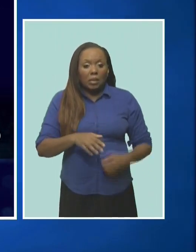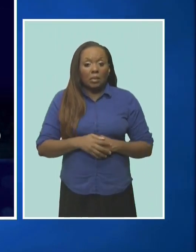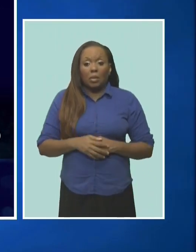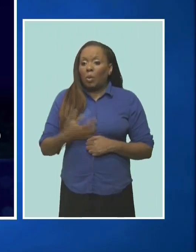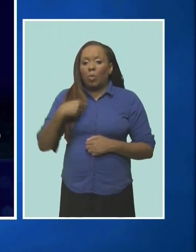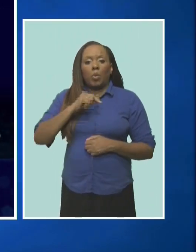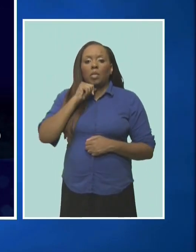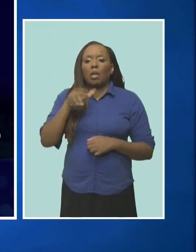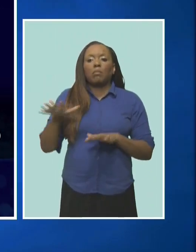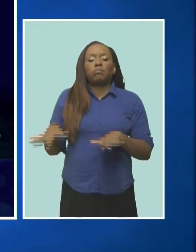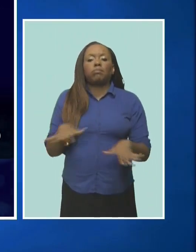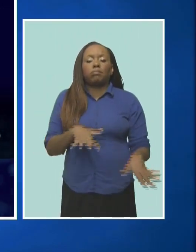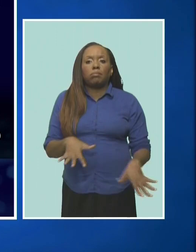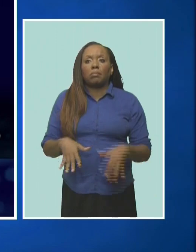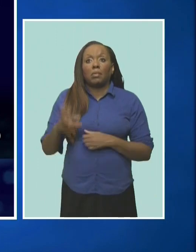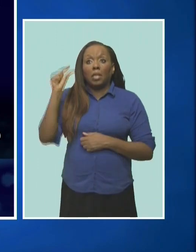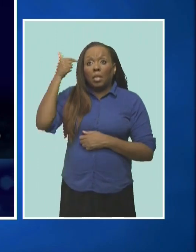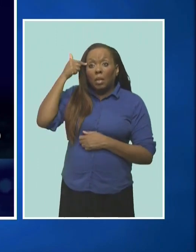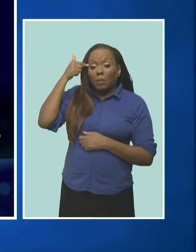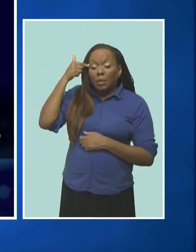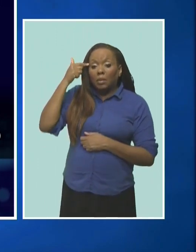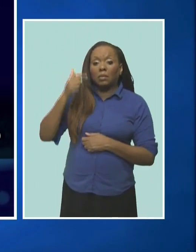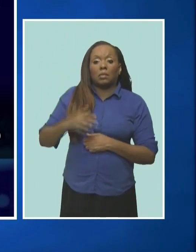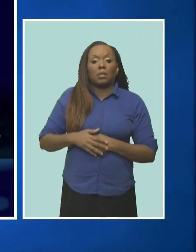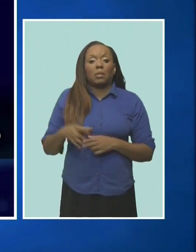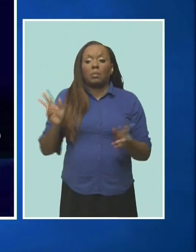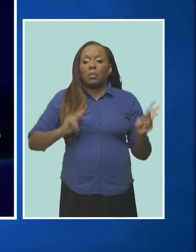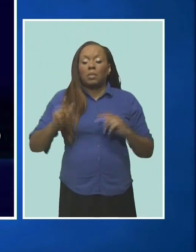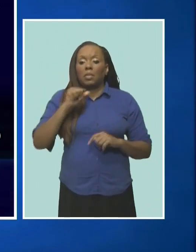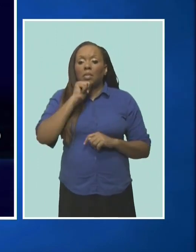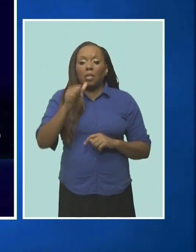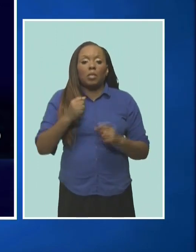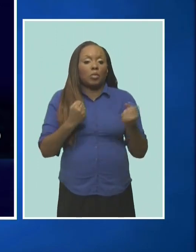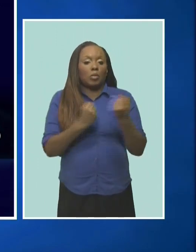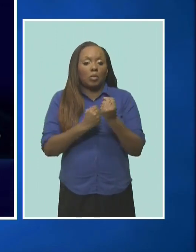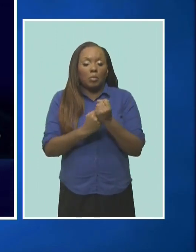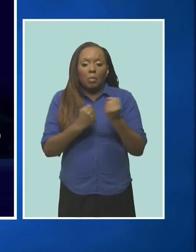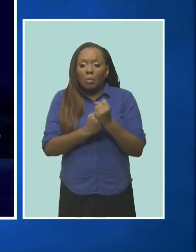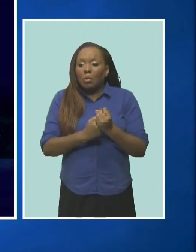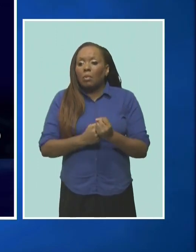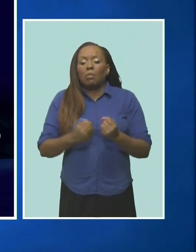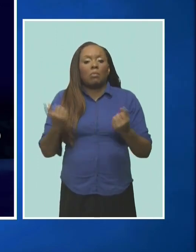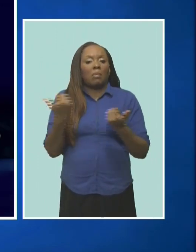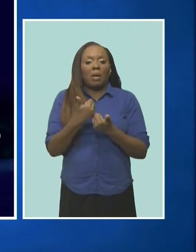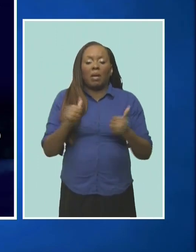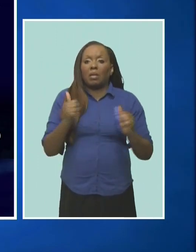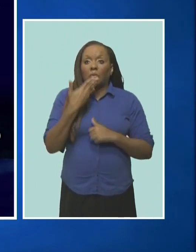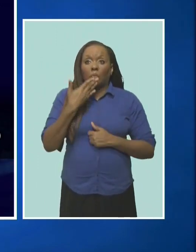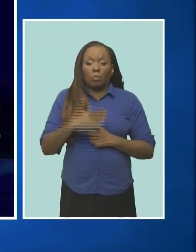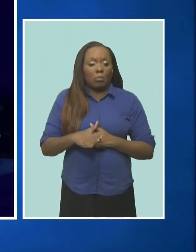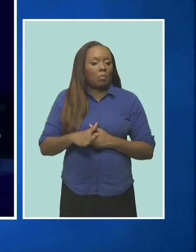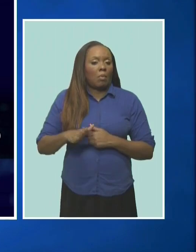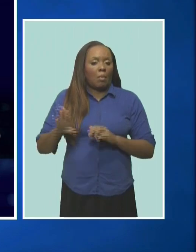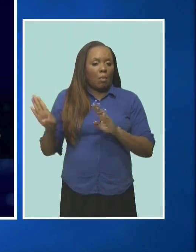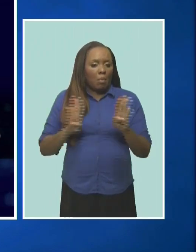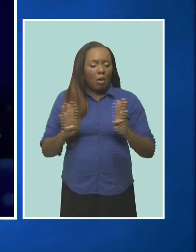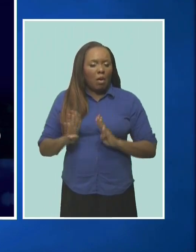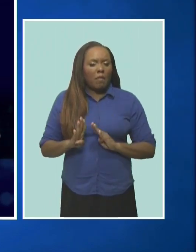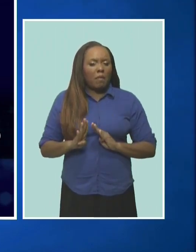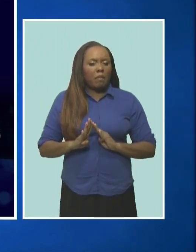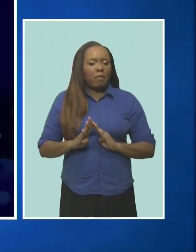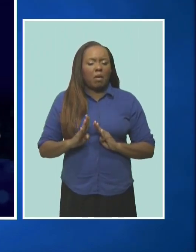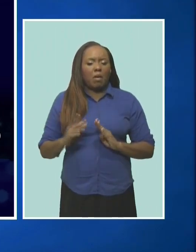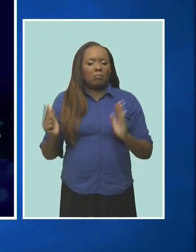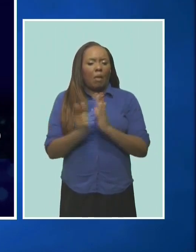of Barbados nor the people of Barbados support this kind of underhanded behavior by Sandals. This